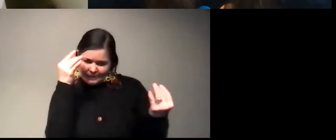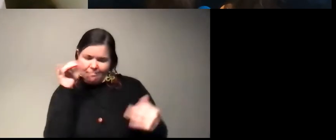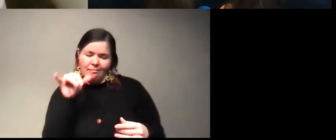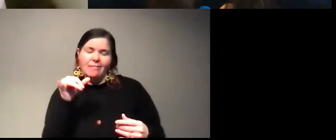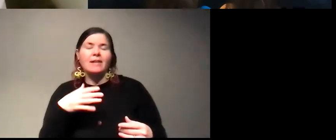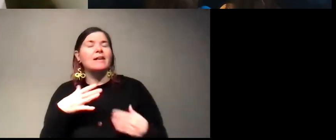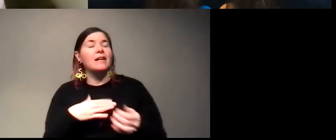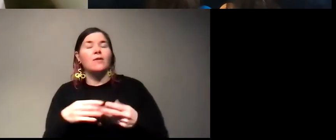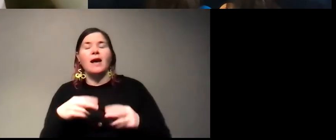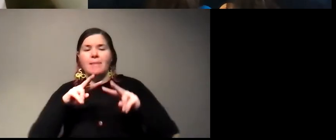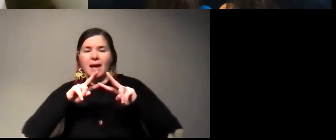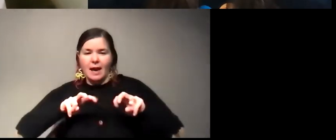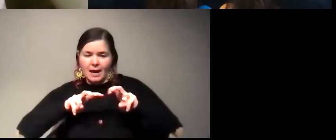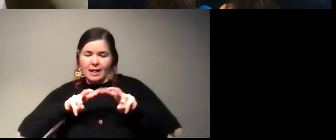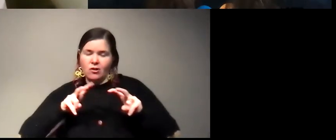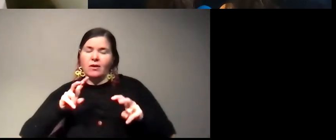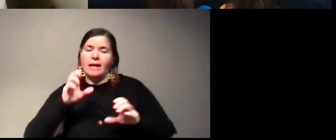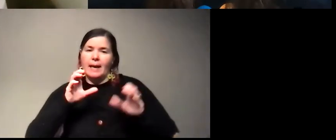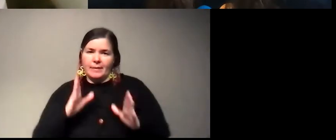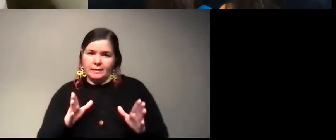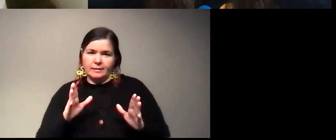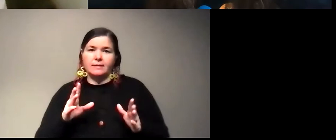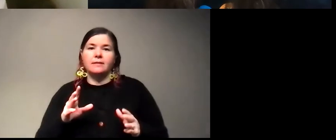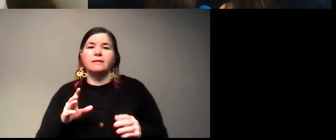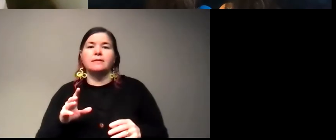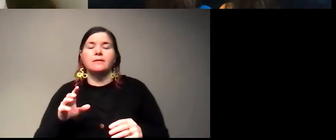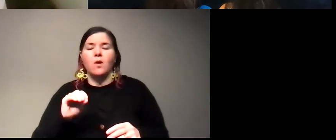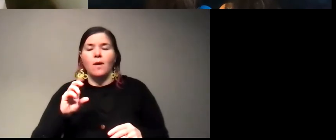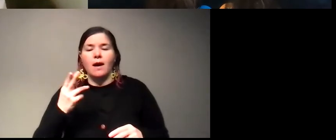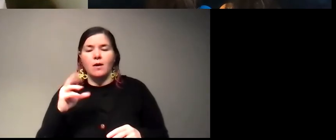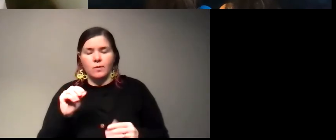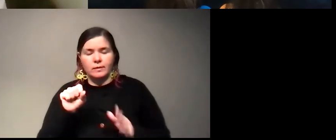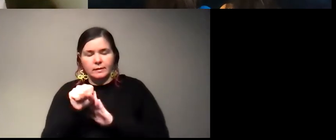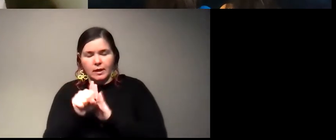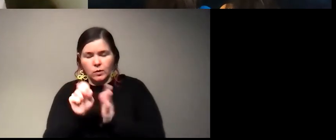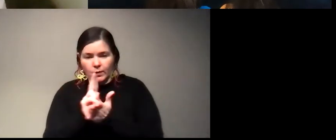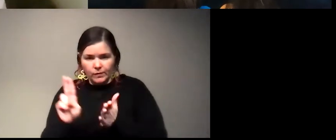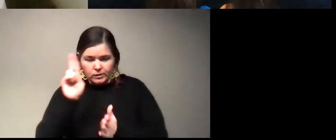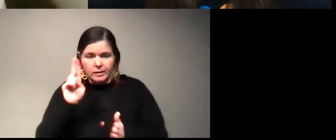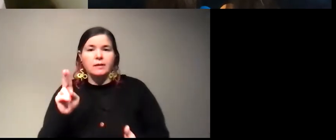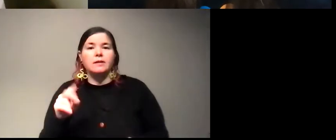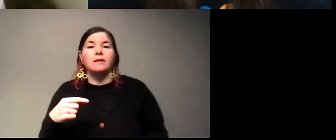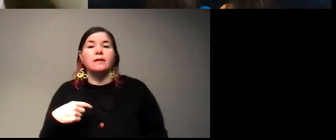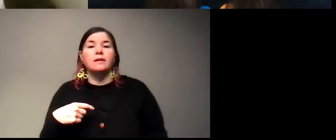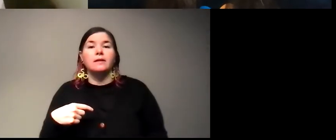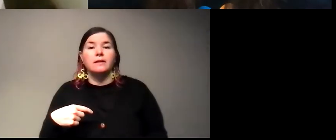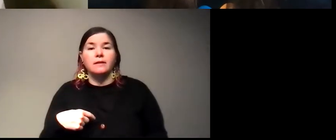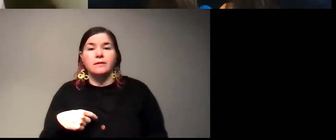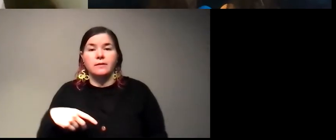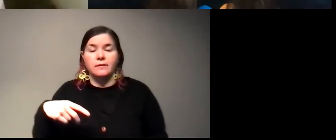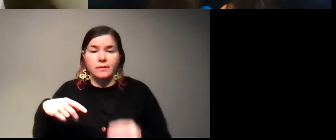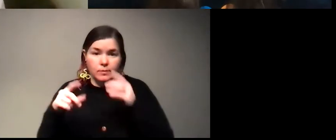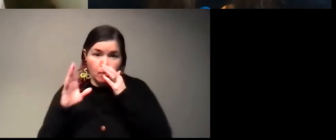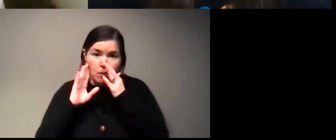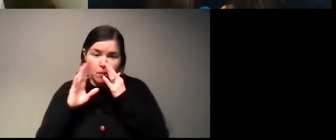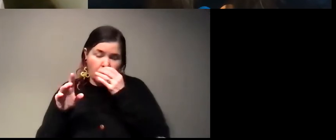an analytical chemist. And I go to The Ohio State University. And I'm heading to pharma in a couple of months to